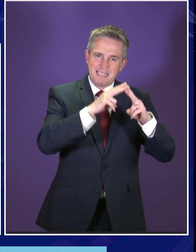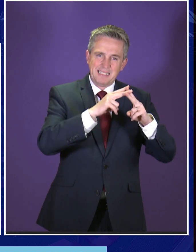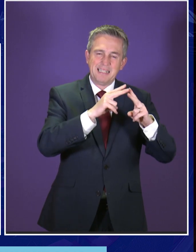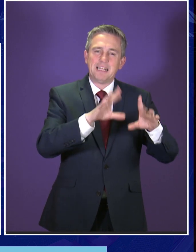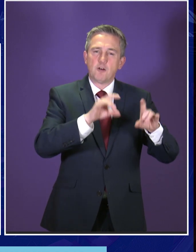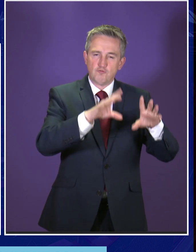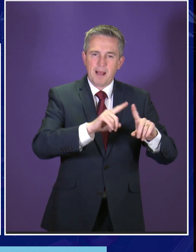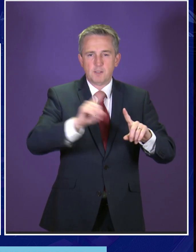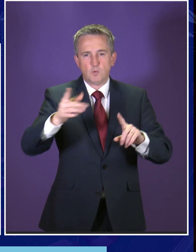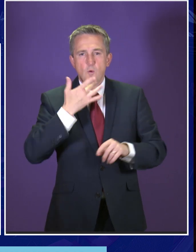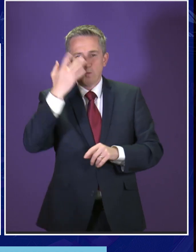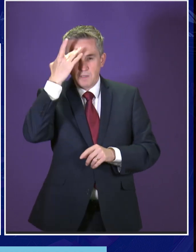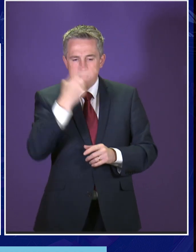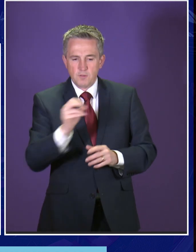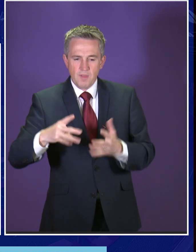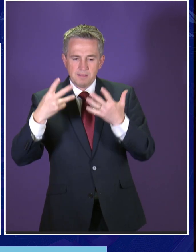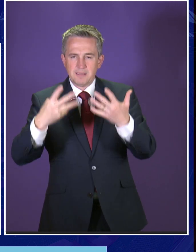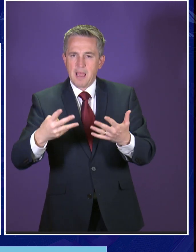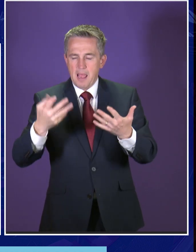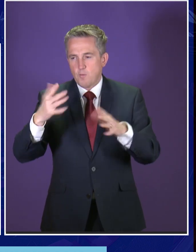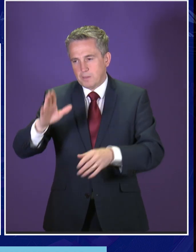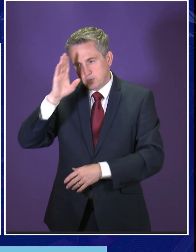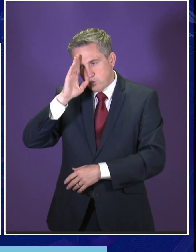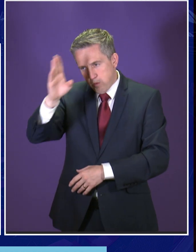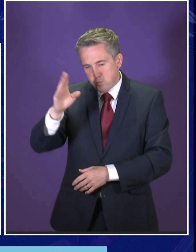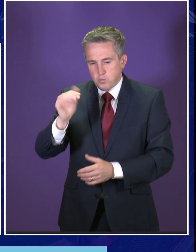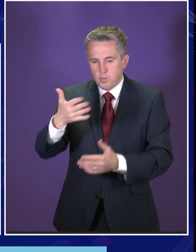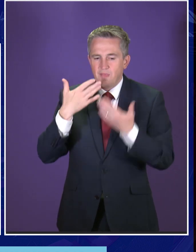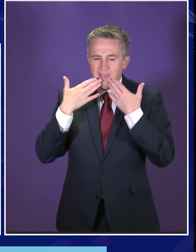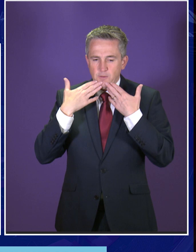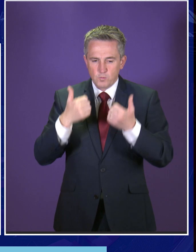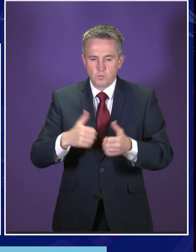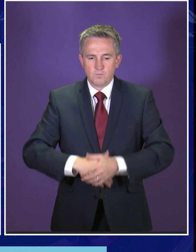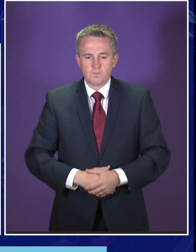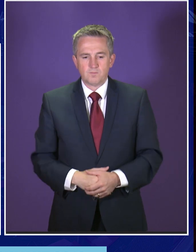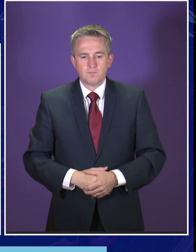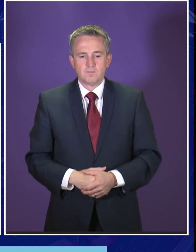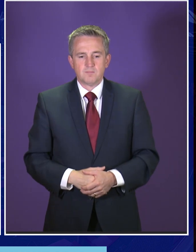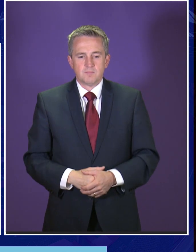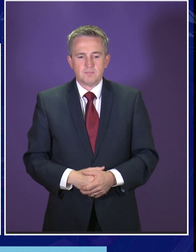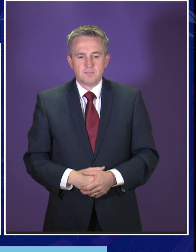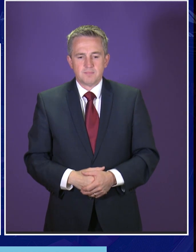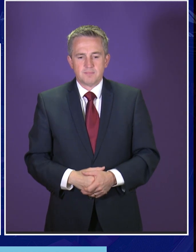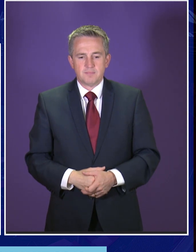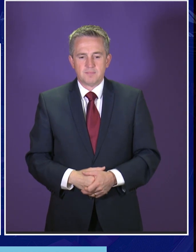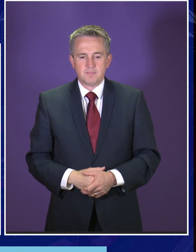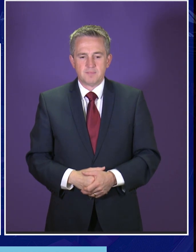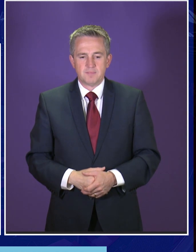your hotel in 2009. We salute you. Thank you. Thank you. Thank you.